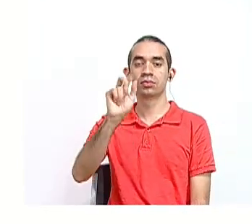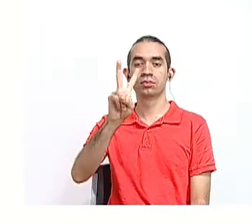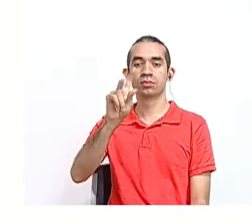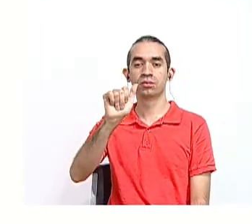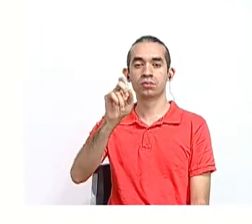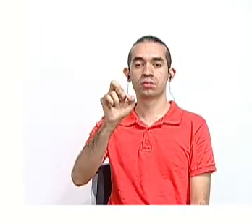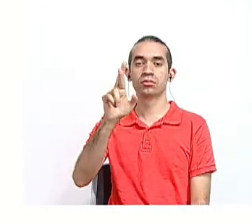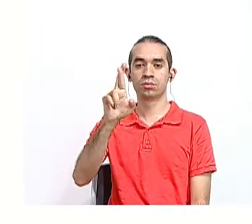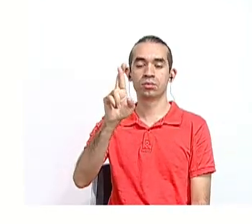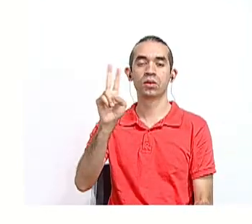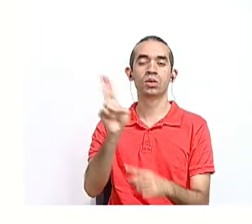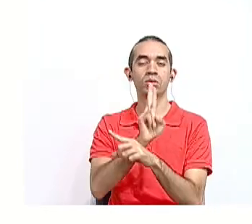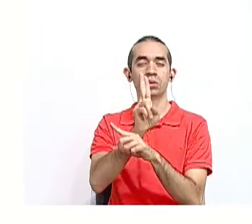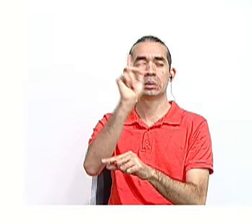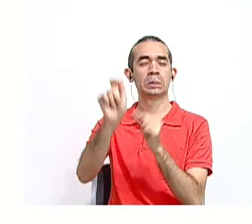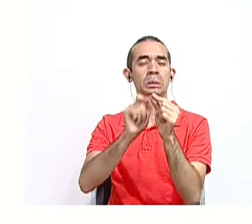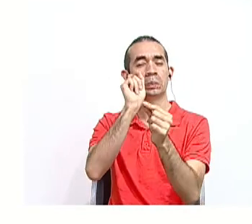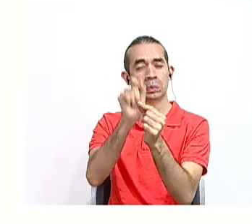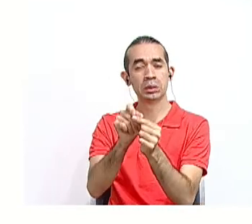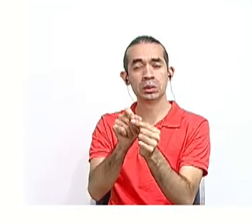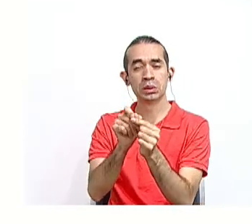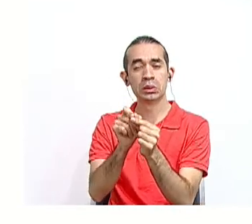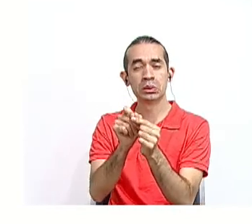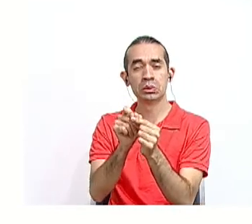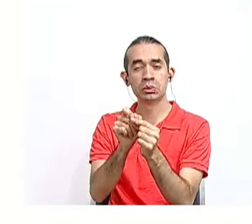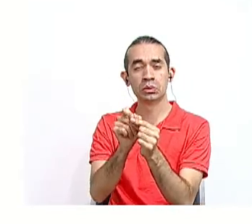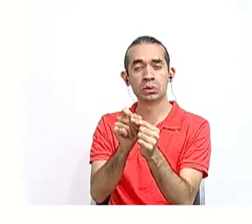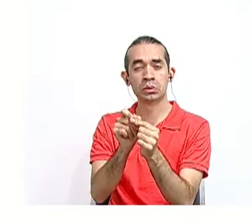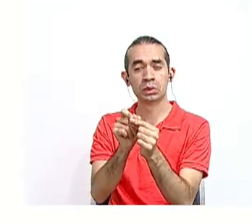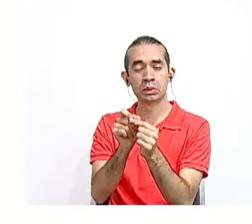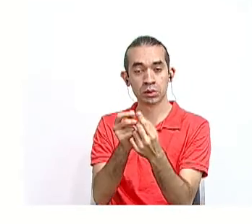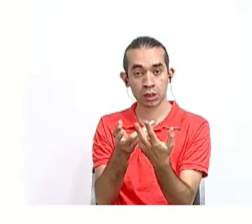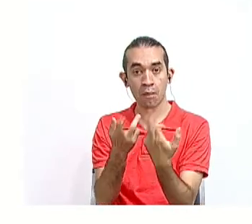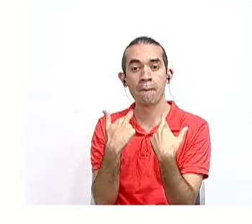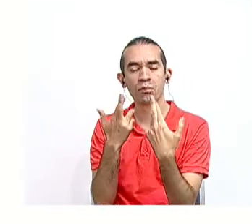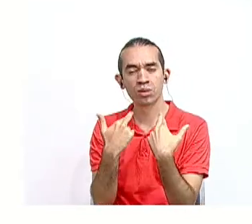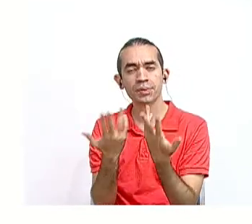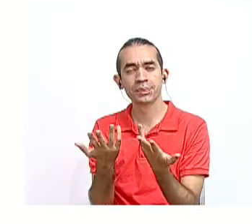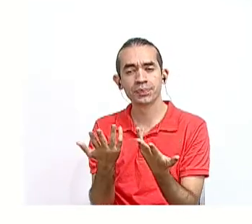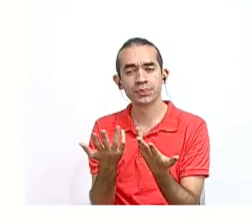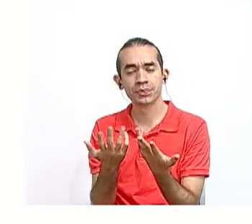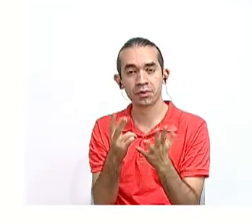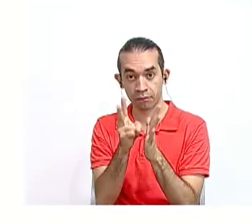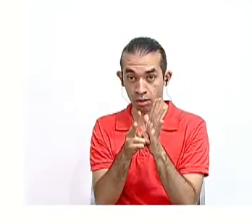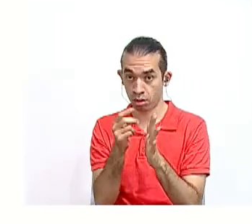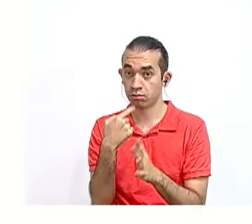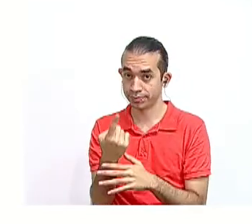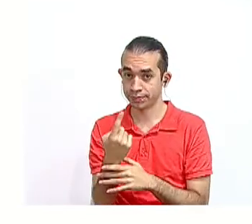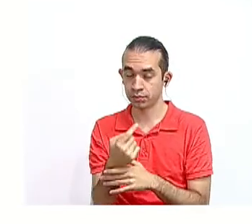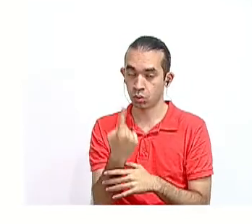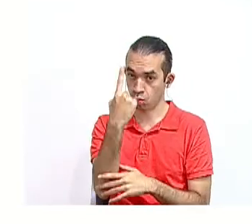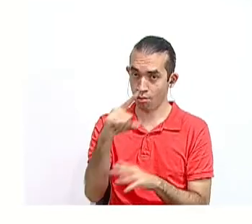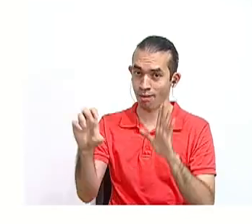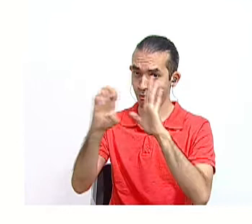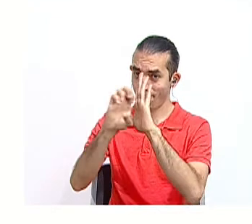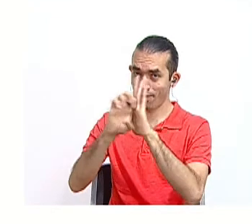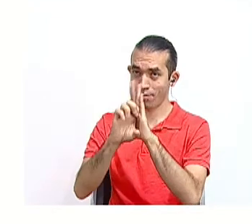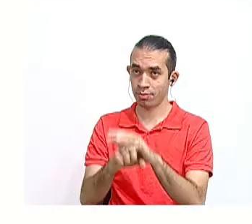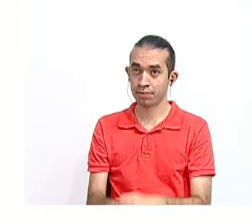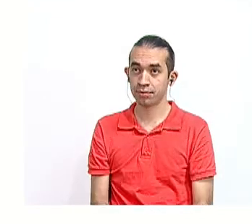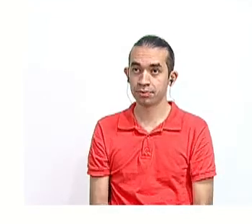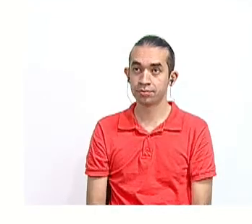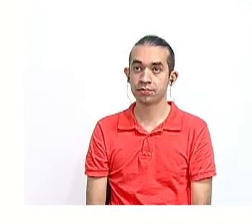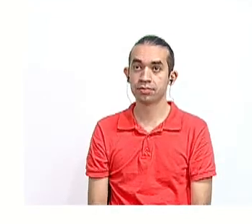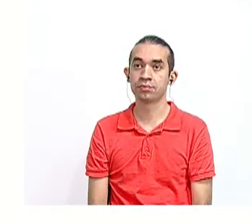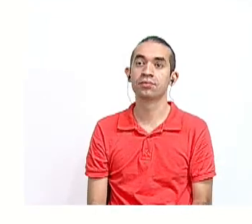video mentions for an avatar? Can you tell me the answer for that one? They mention one example. So